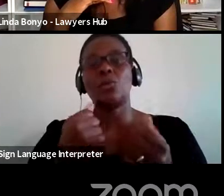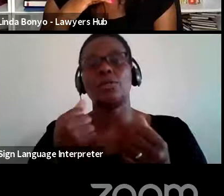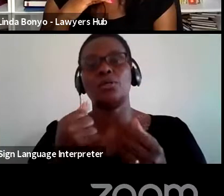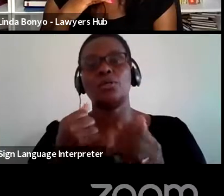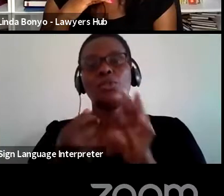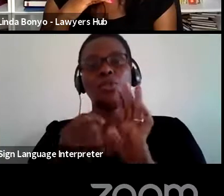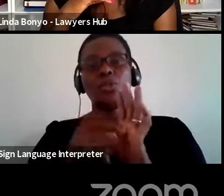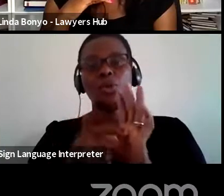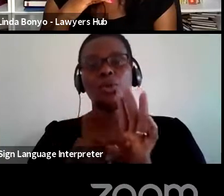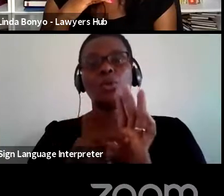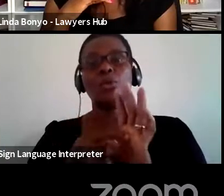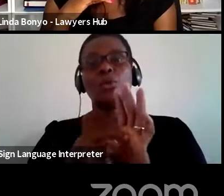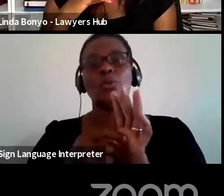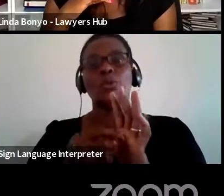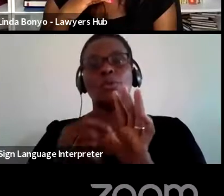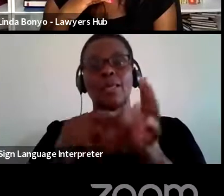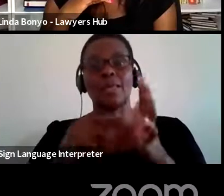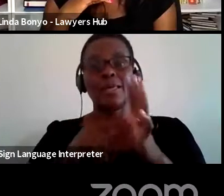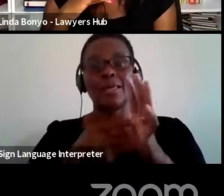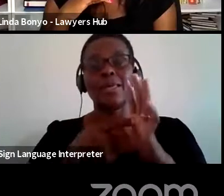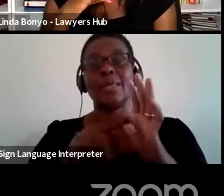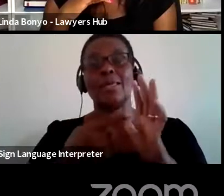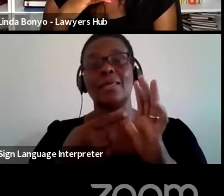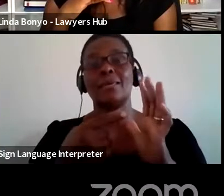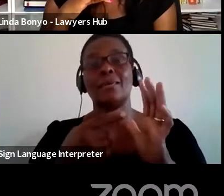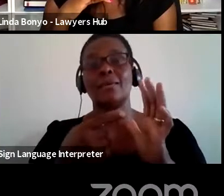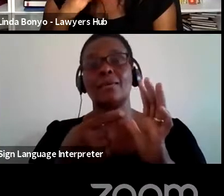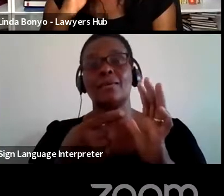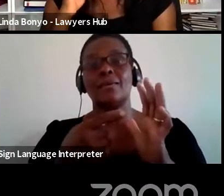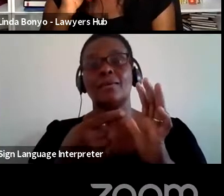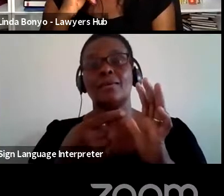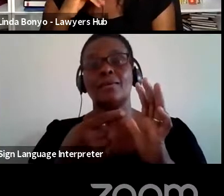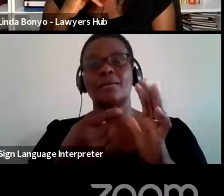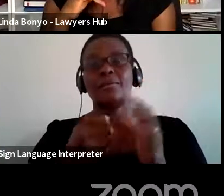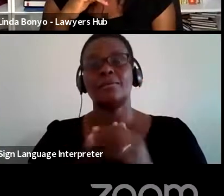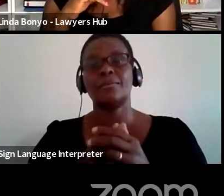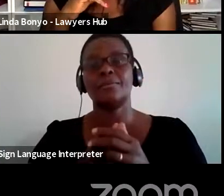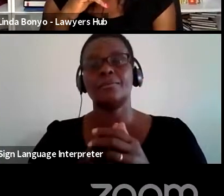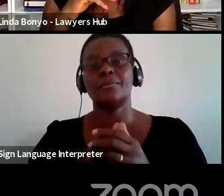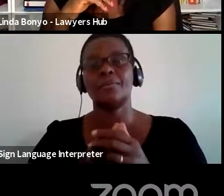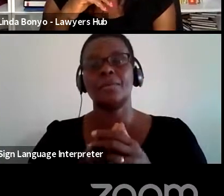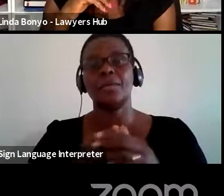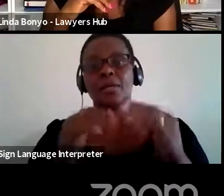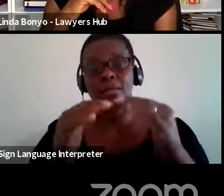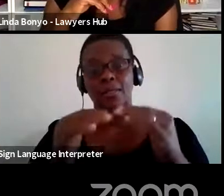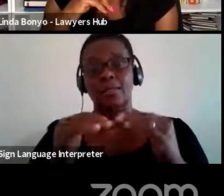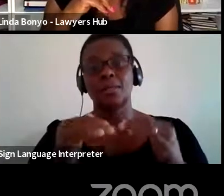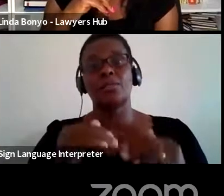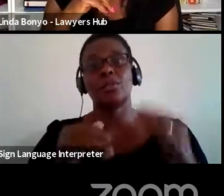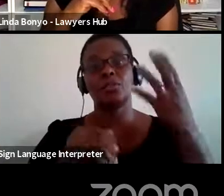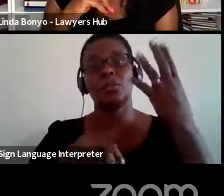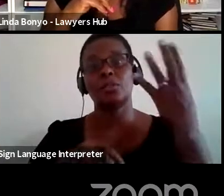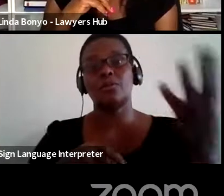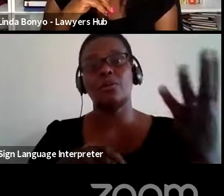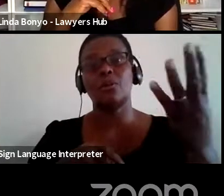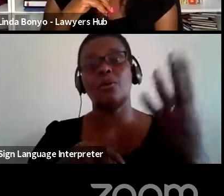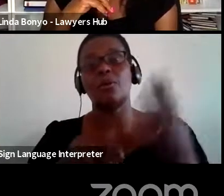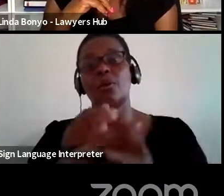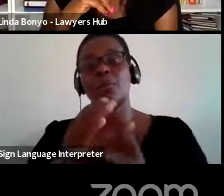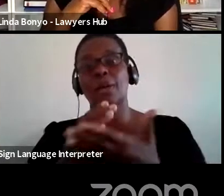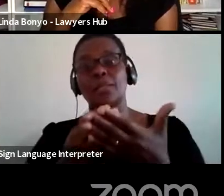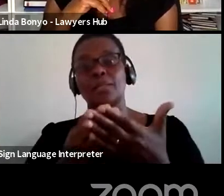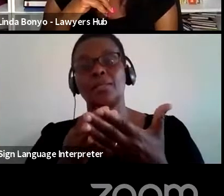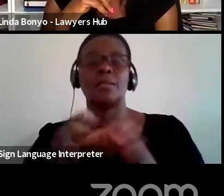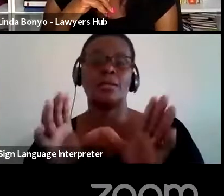recorded. So we ran the sessions in 4 parts. We began with a general discussion and overview